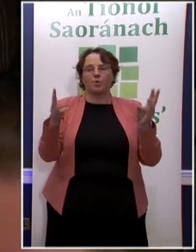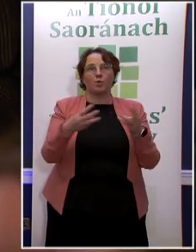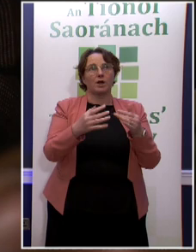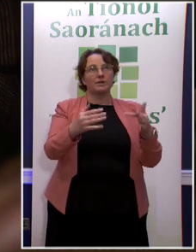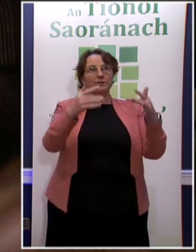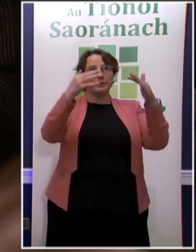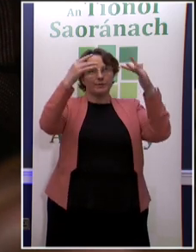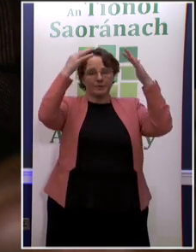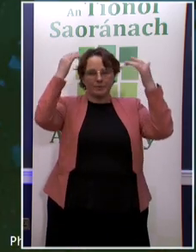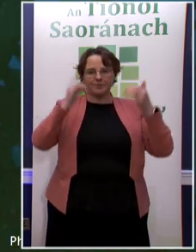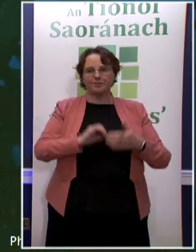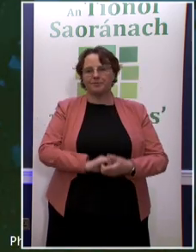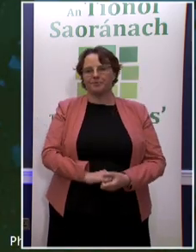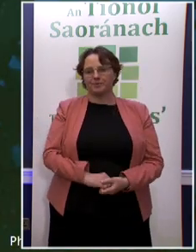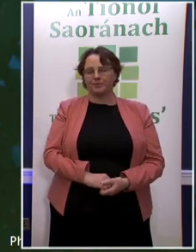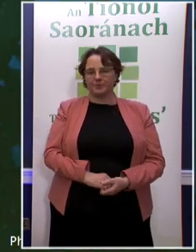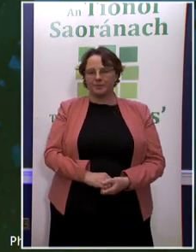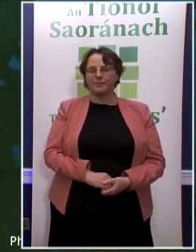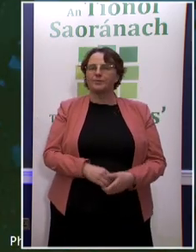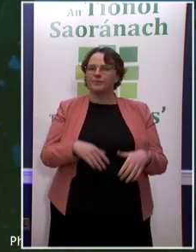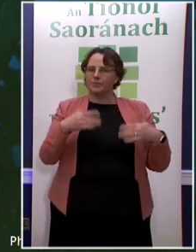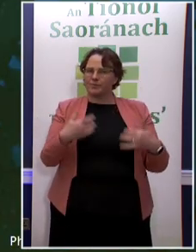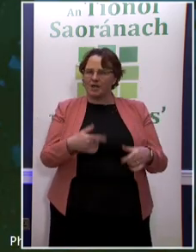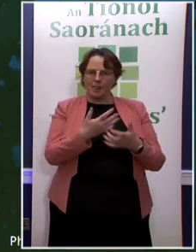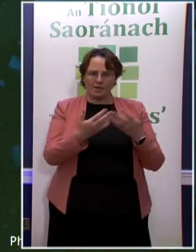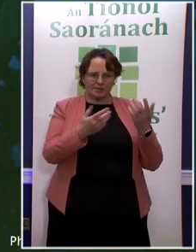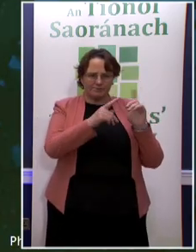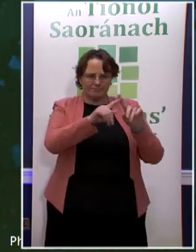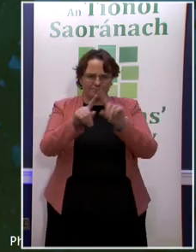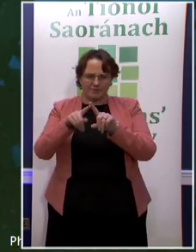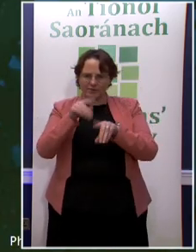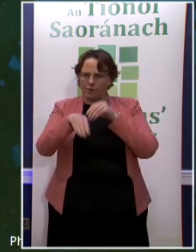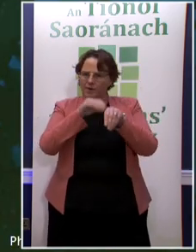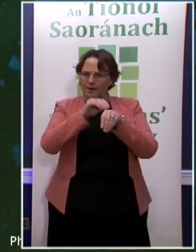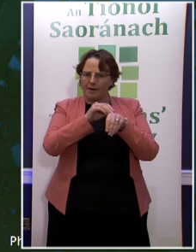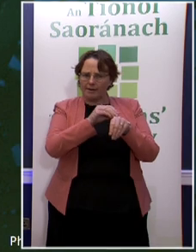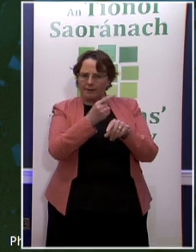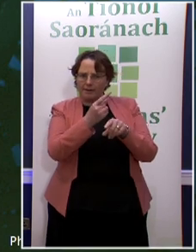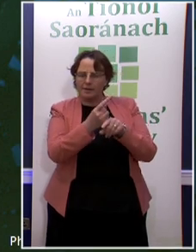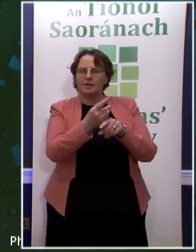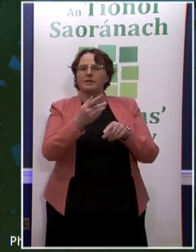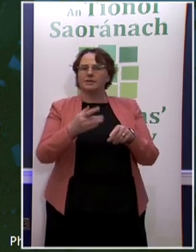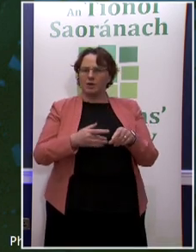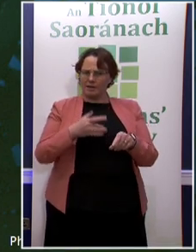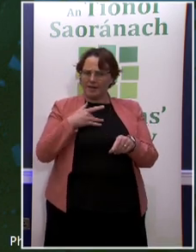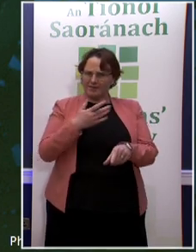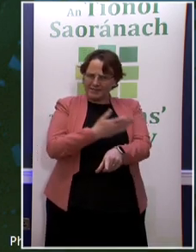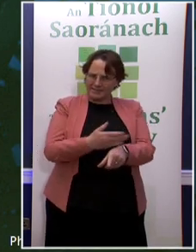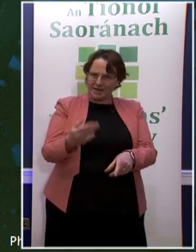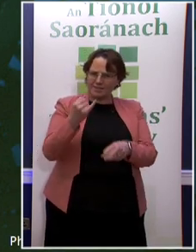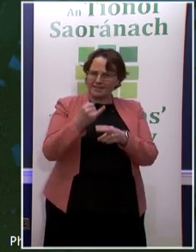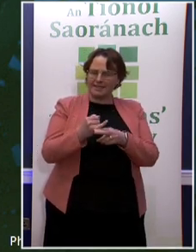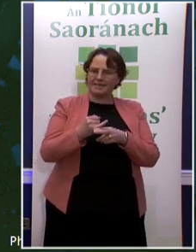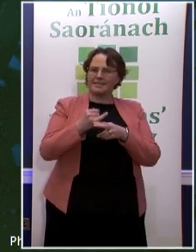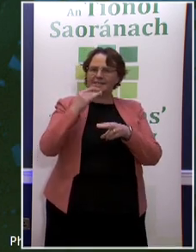And it's also an extremely diverse world, all right? So life began in the seas, so there are still